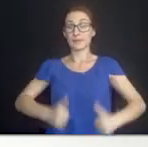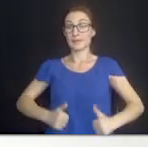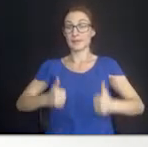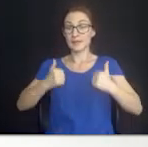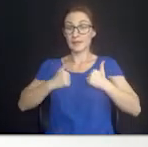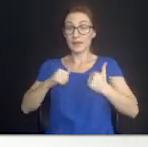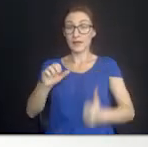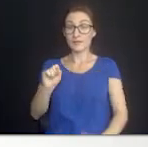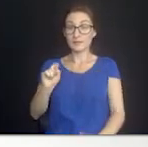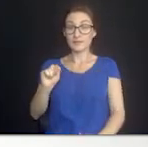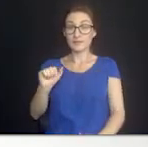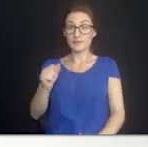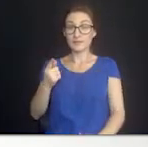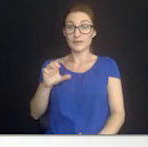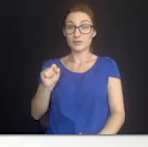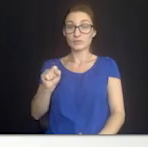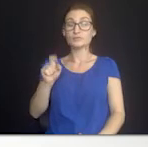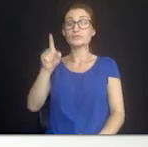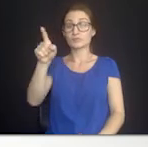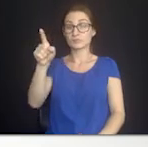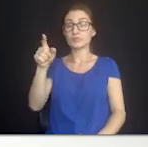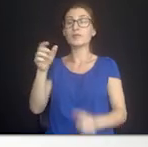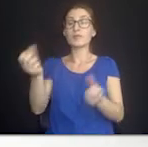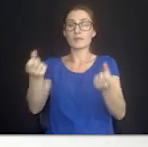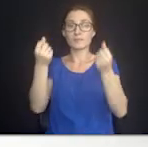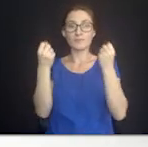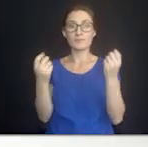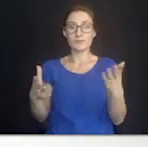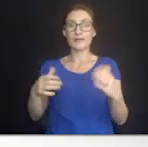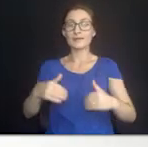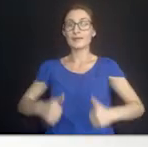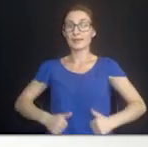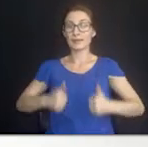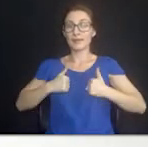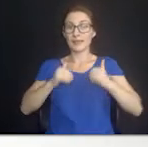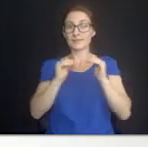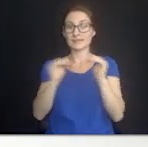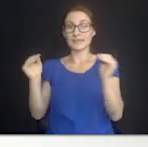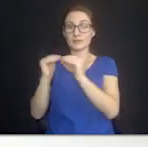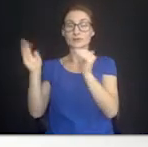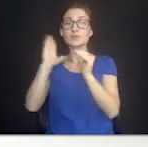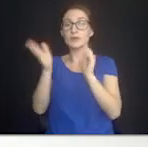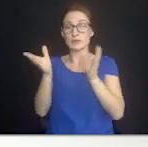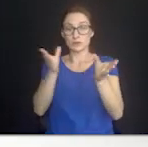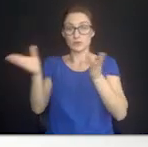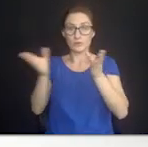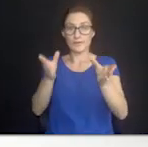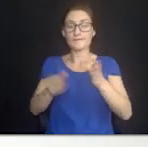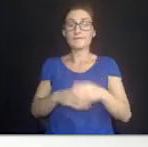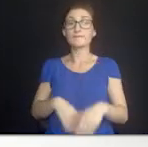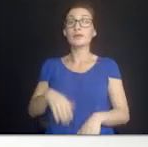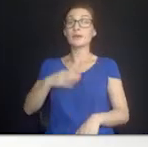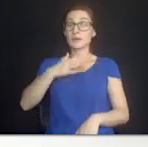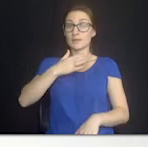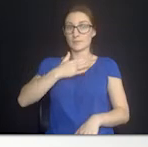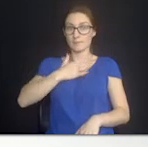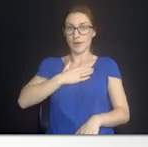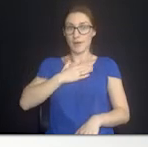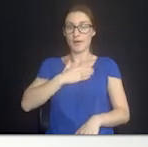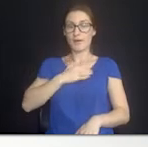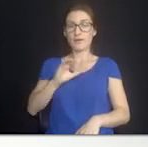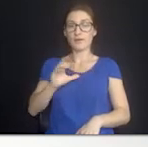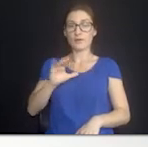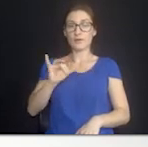it also, under life stages, you'll see that it's highlighted. There's multiple life stages that they serve, but they all, the selection criteria